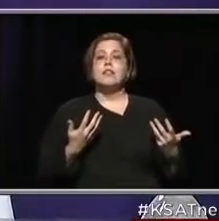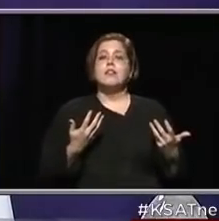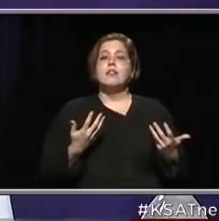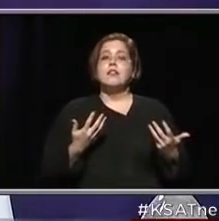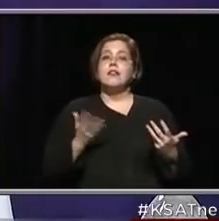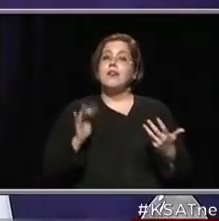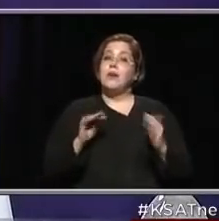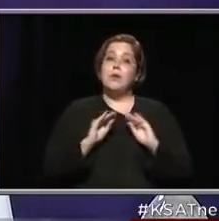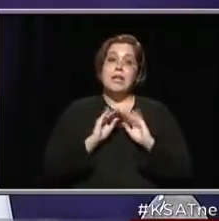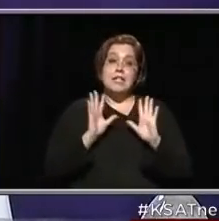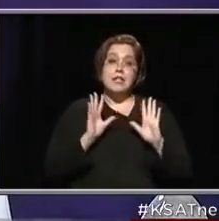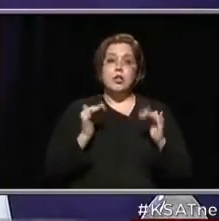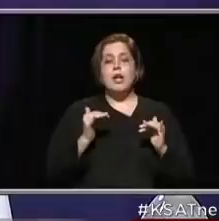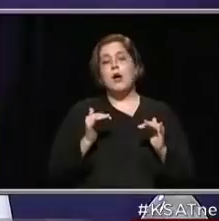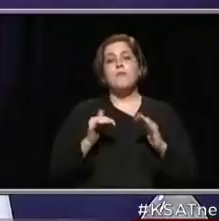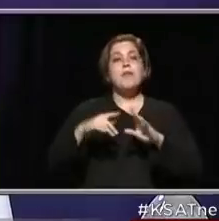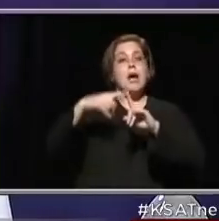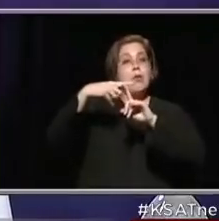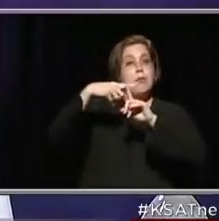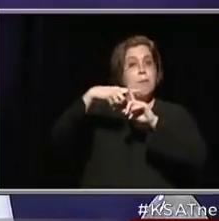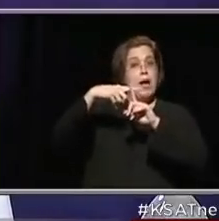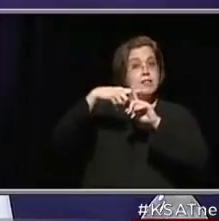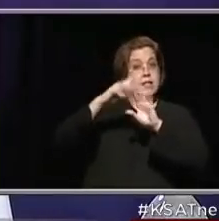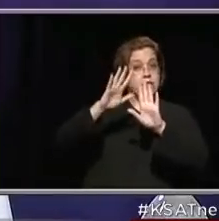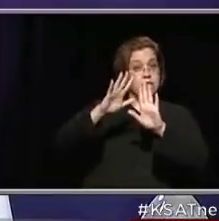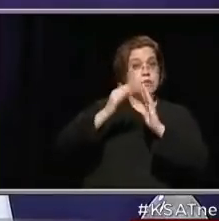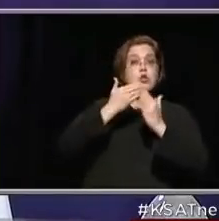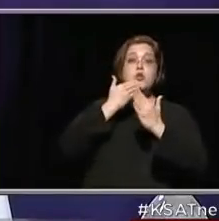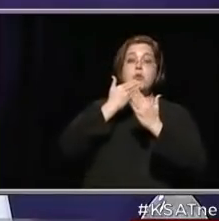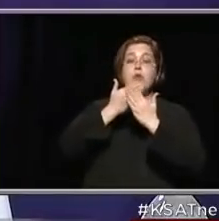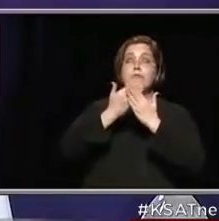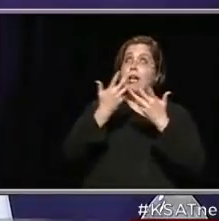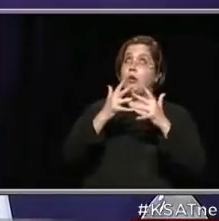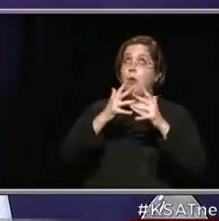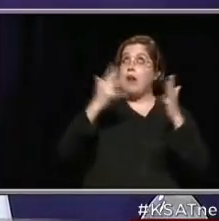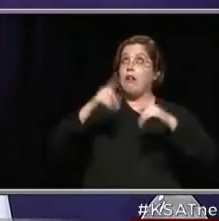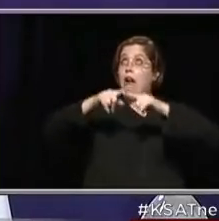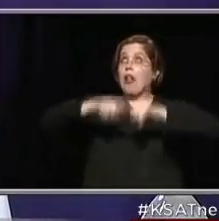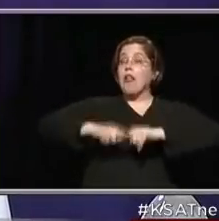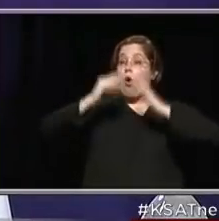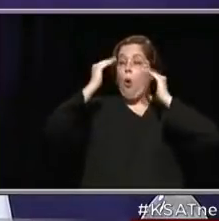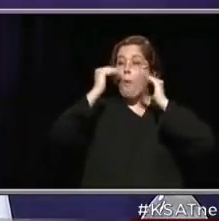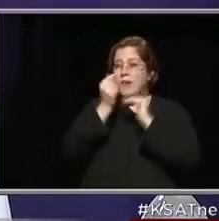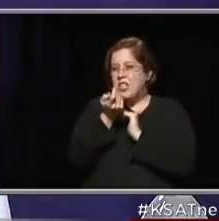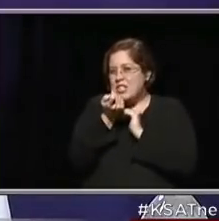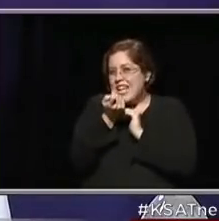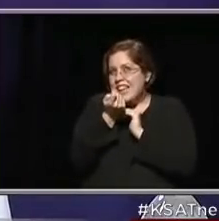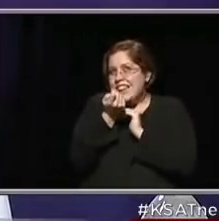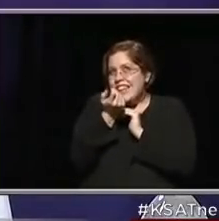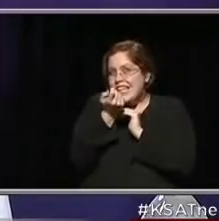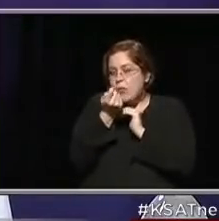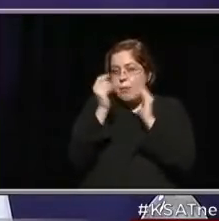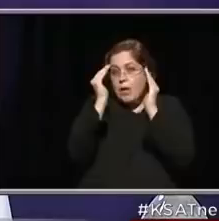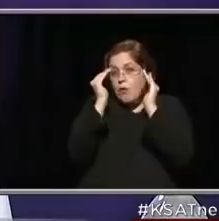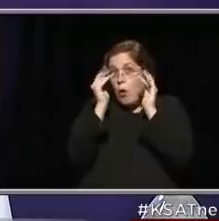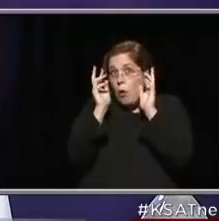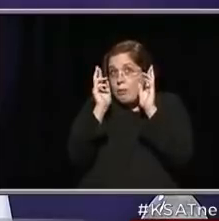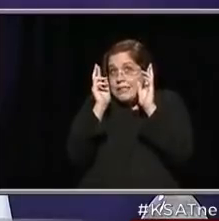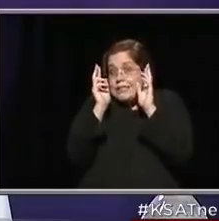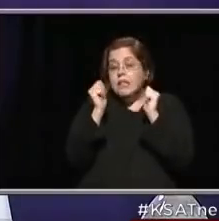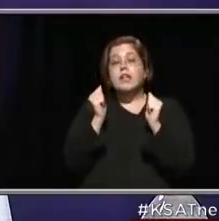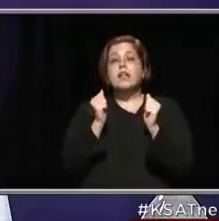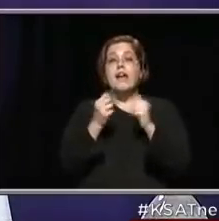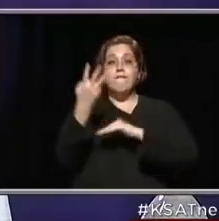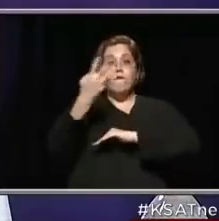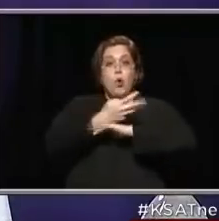And so that's clear. Now, the silver lining, don't want to put a lot of hope in this, but there is a little bit of a silver lining. In the